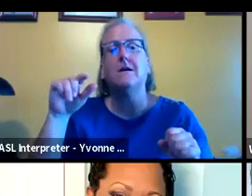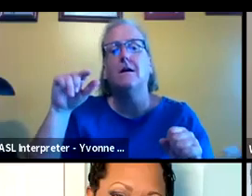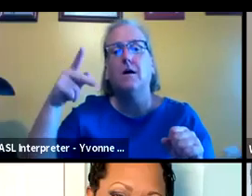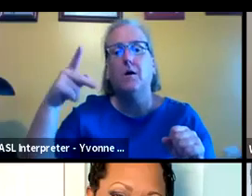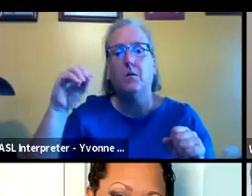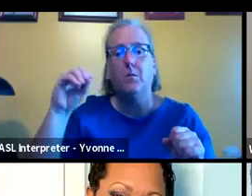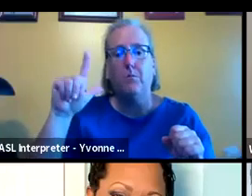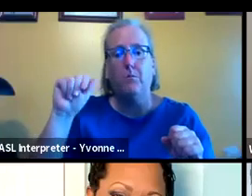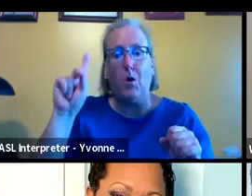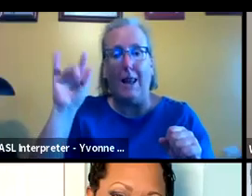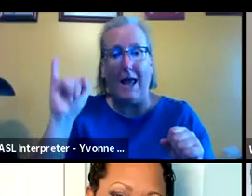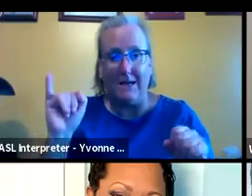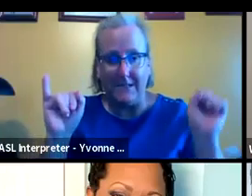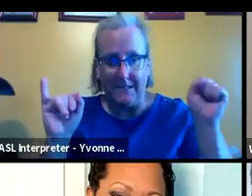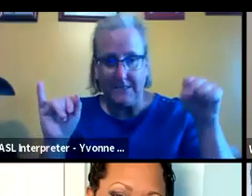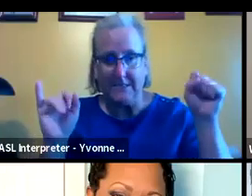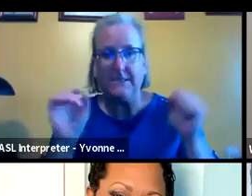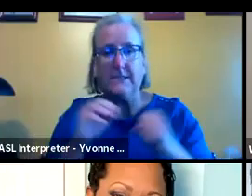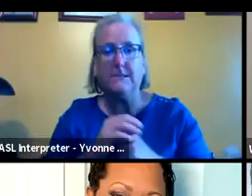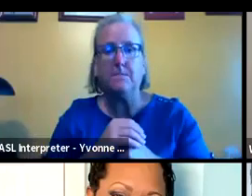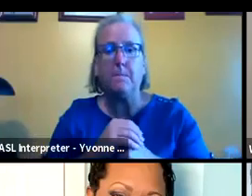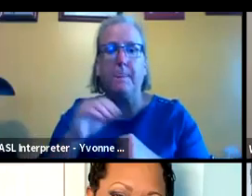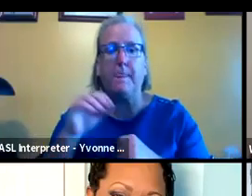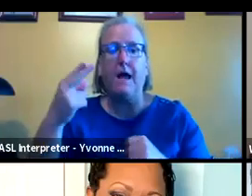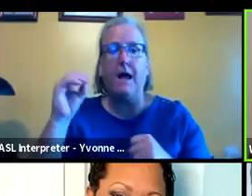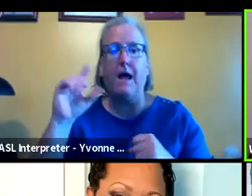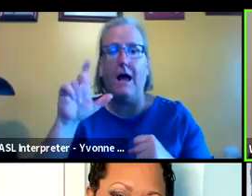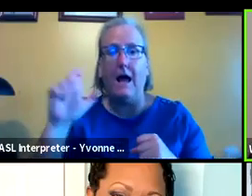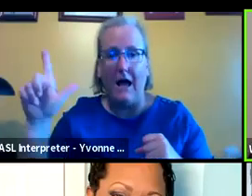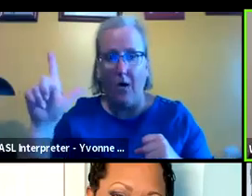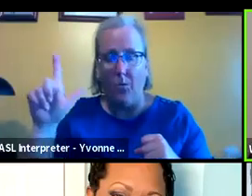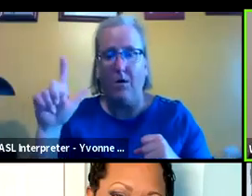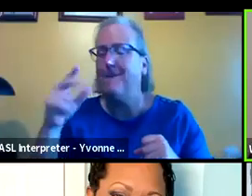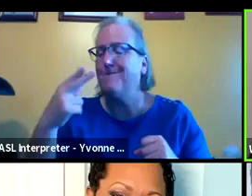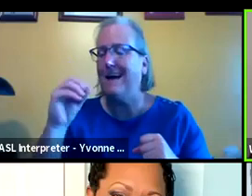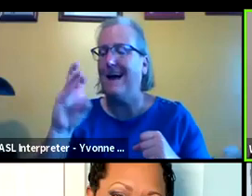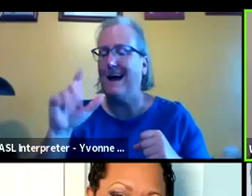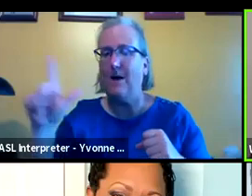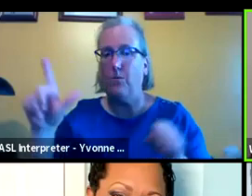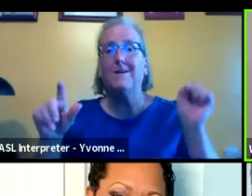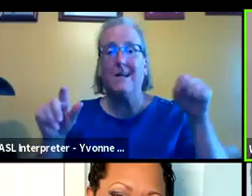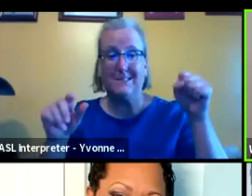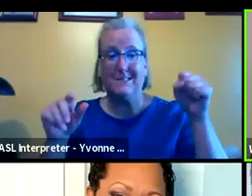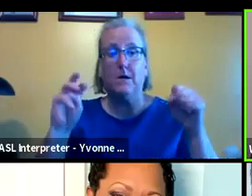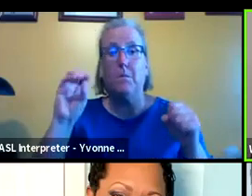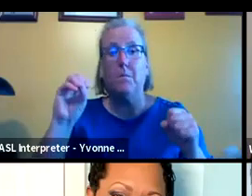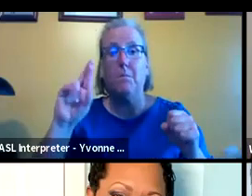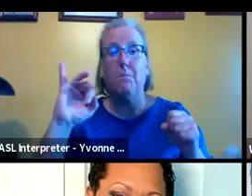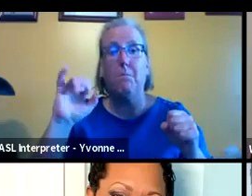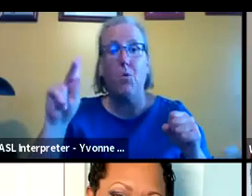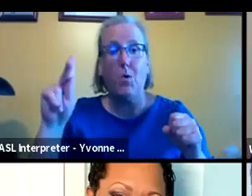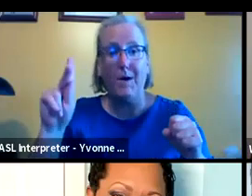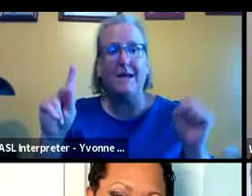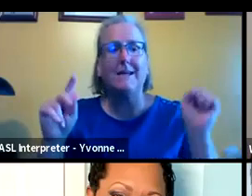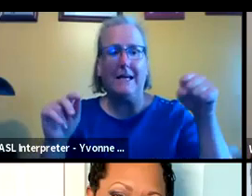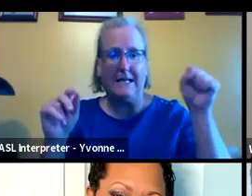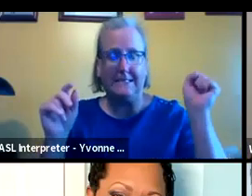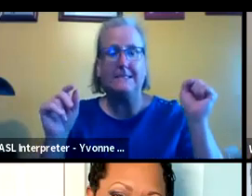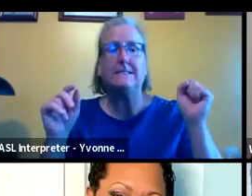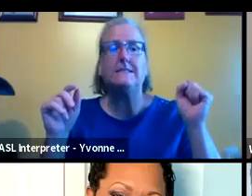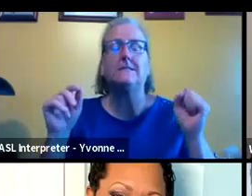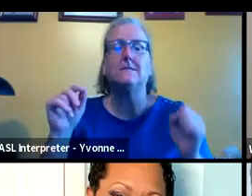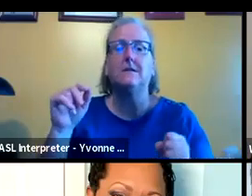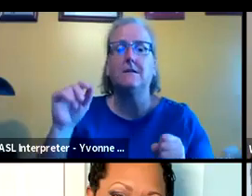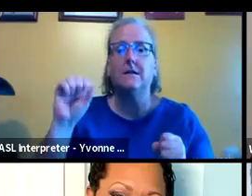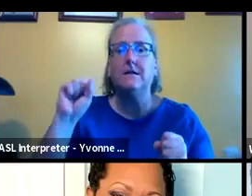Pulaski. Fred Pulaski, yes. Mr. Howell. Warren Howell, yes. Mrs. Moriak. Monica Moriak, yes.